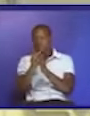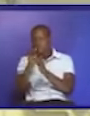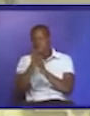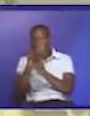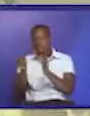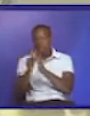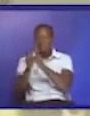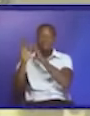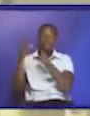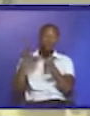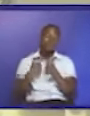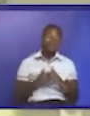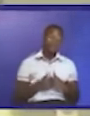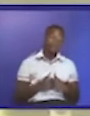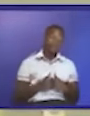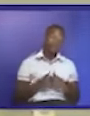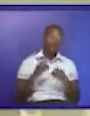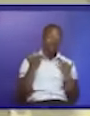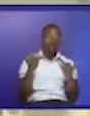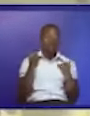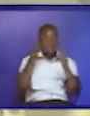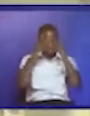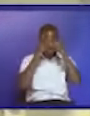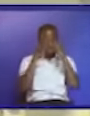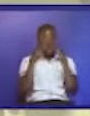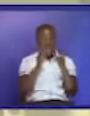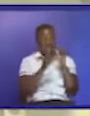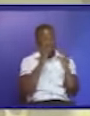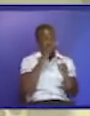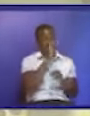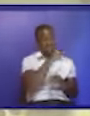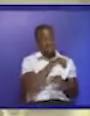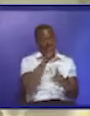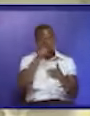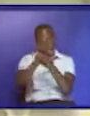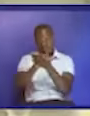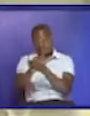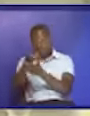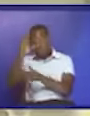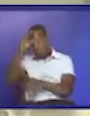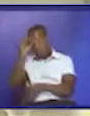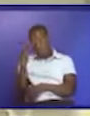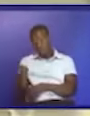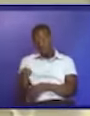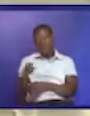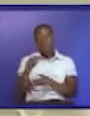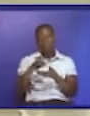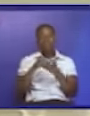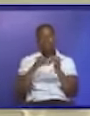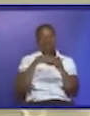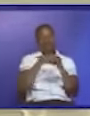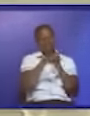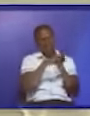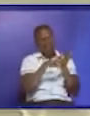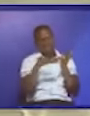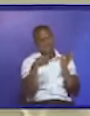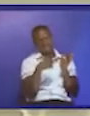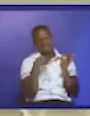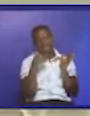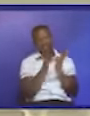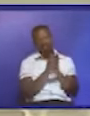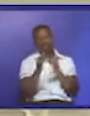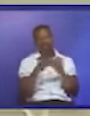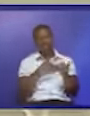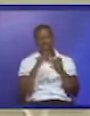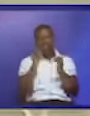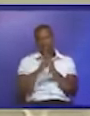see, because the moment a woman gets married to a man, according to scripture, that everything